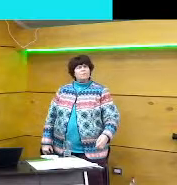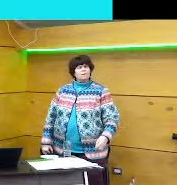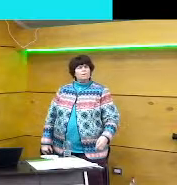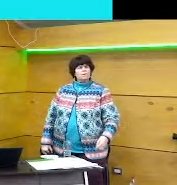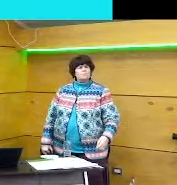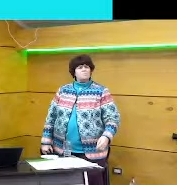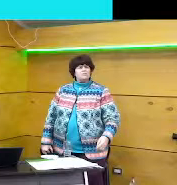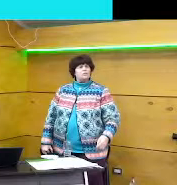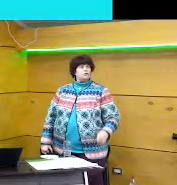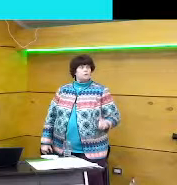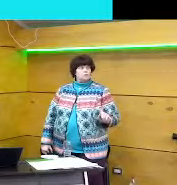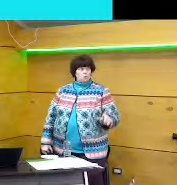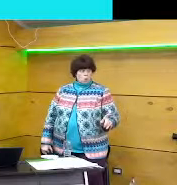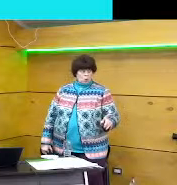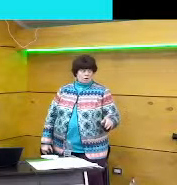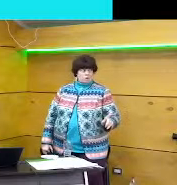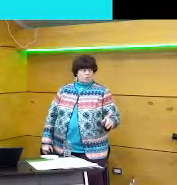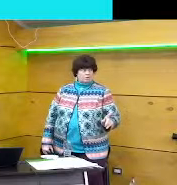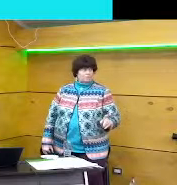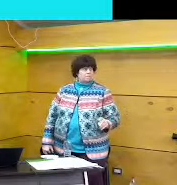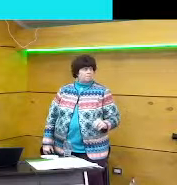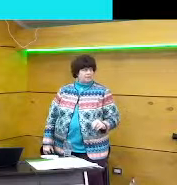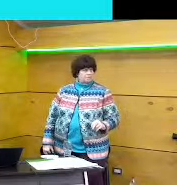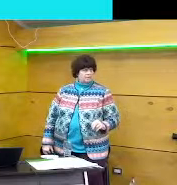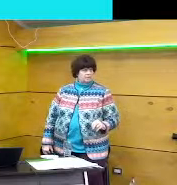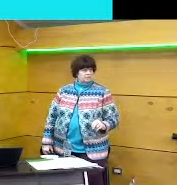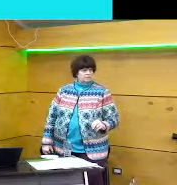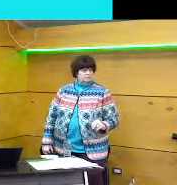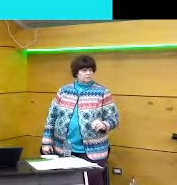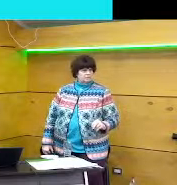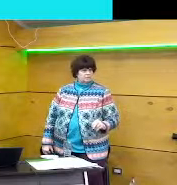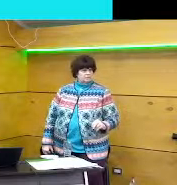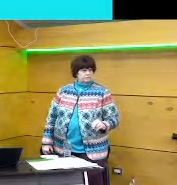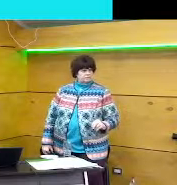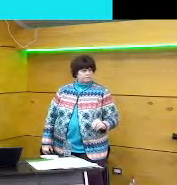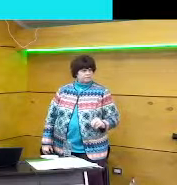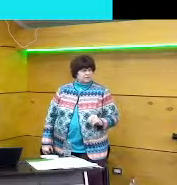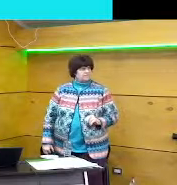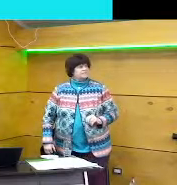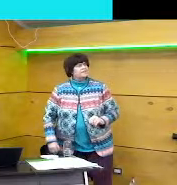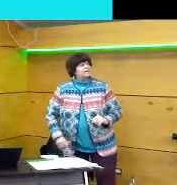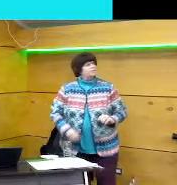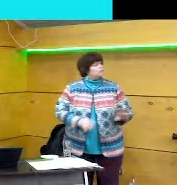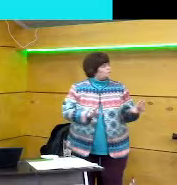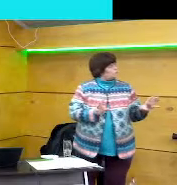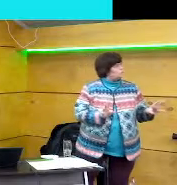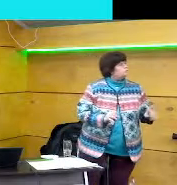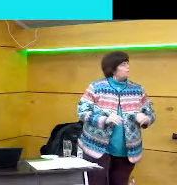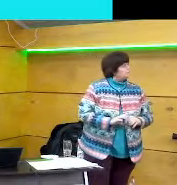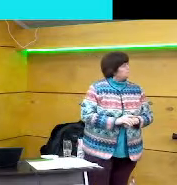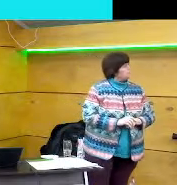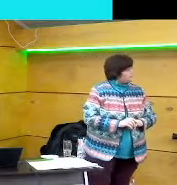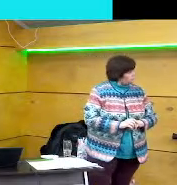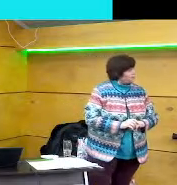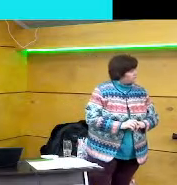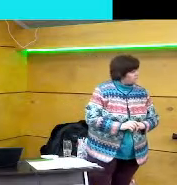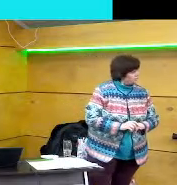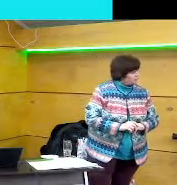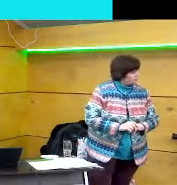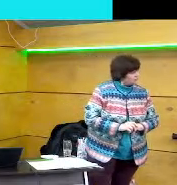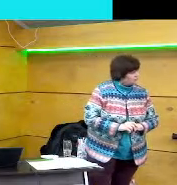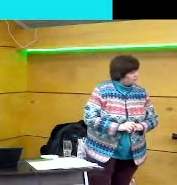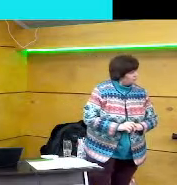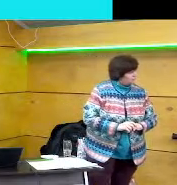Stop calling me your baby. And decide, which one did you like the